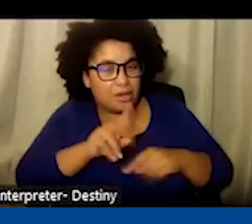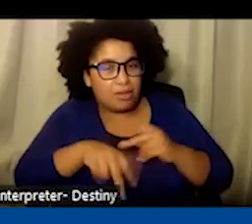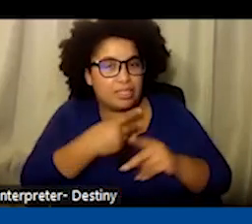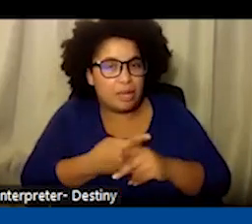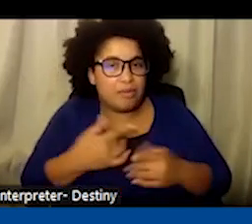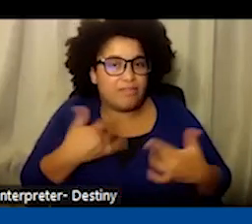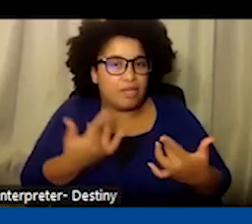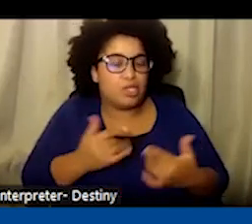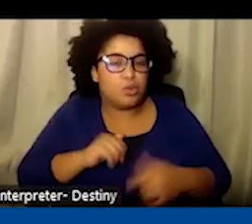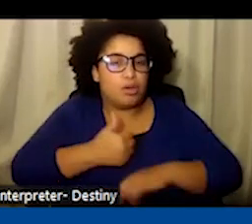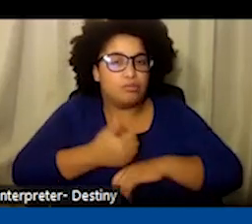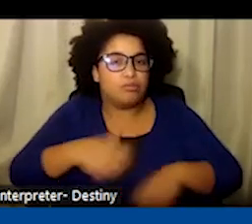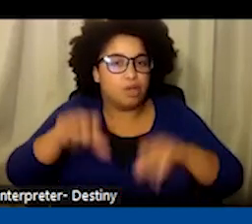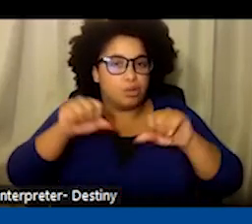presenting.